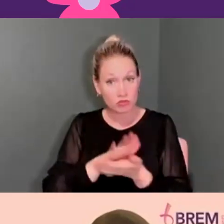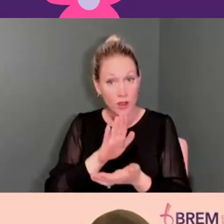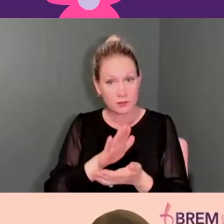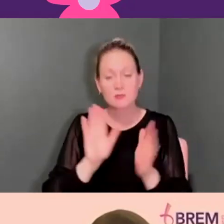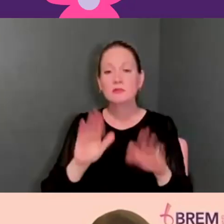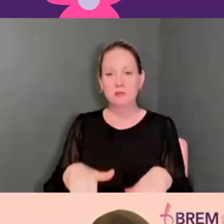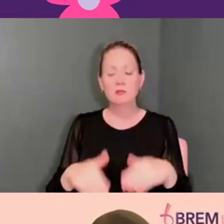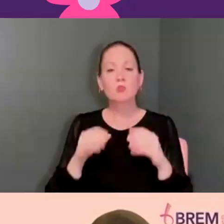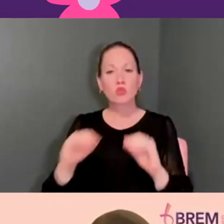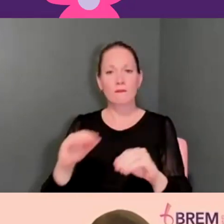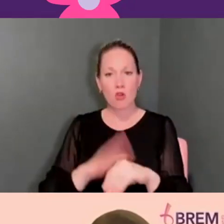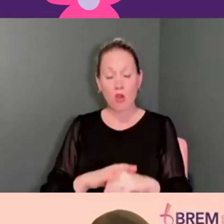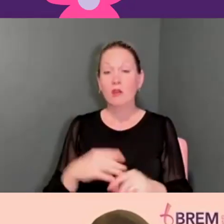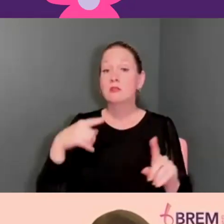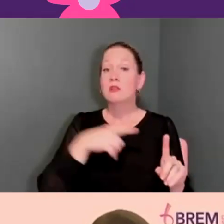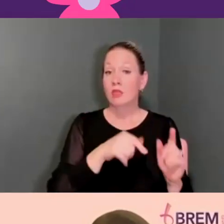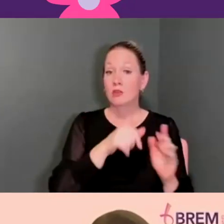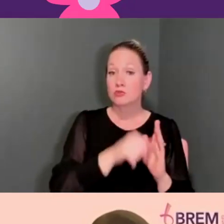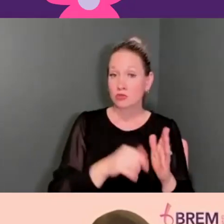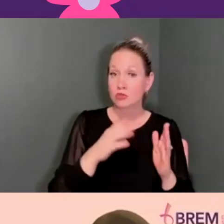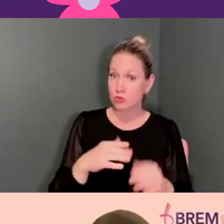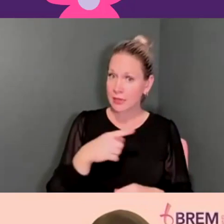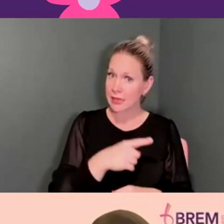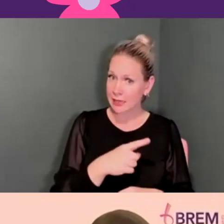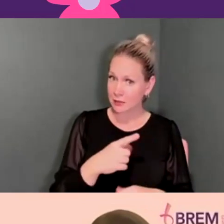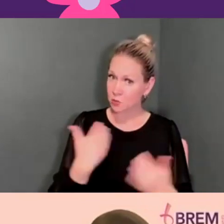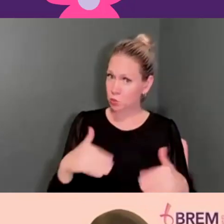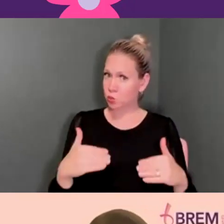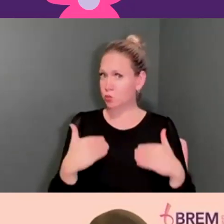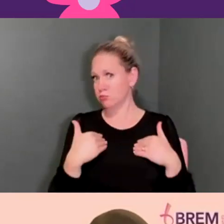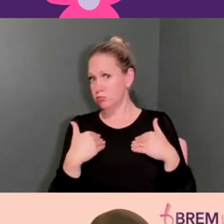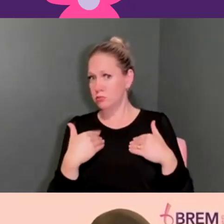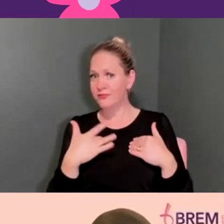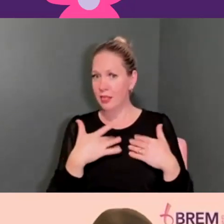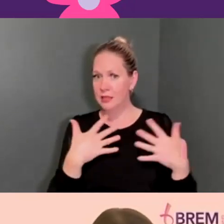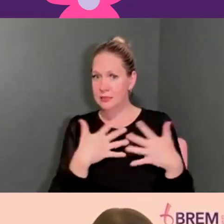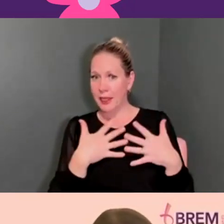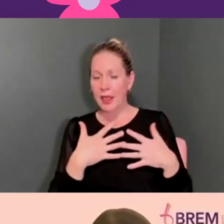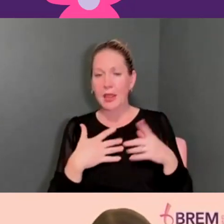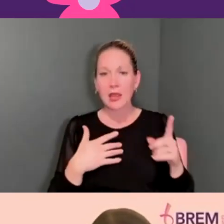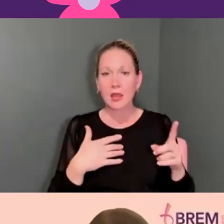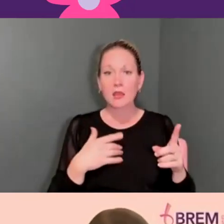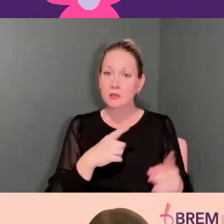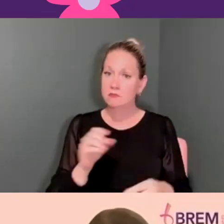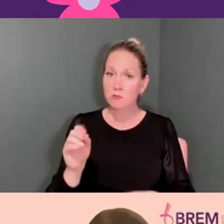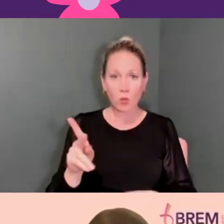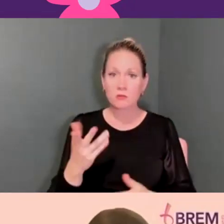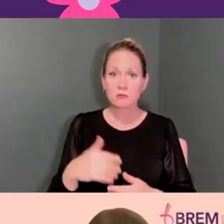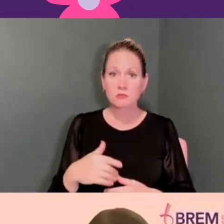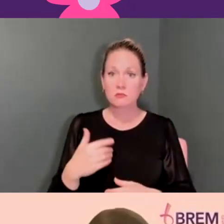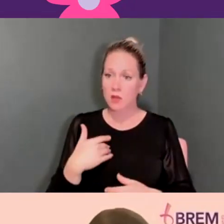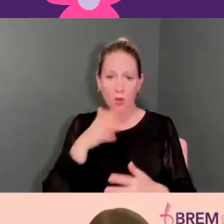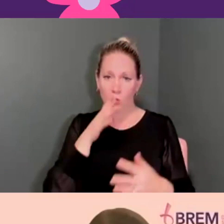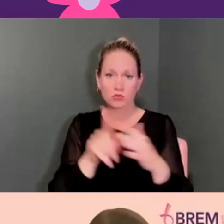that gentleman looked at me and he is an intimidating figure. And he said, all right, I'll be here in the morning. And